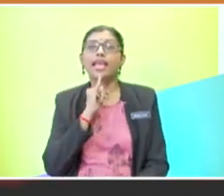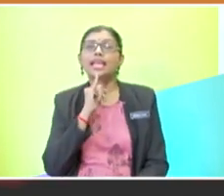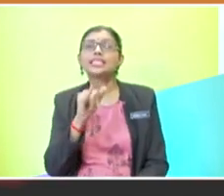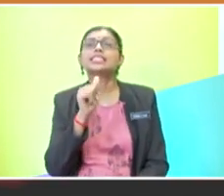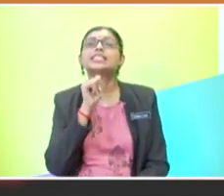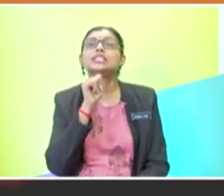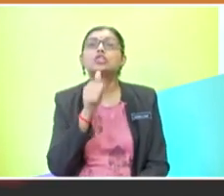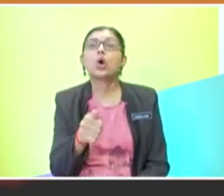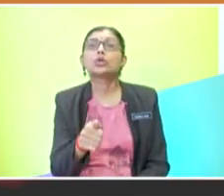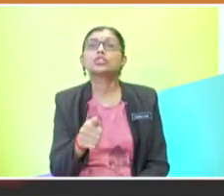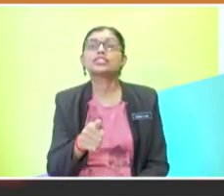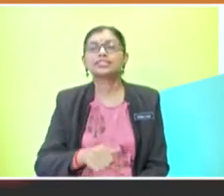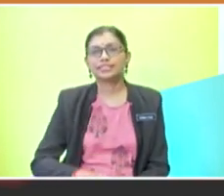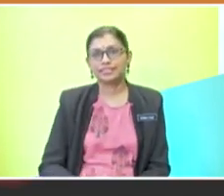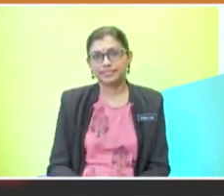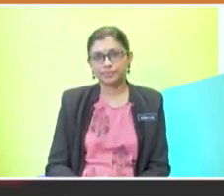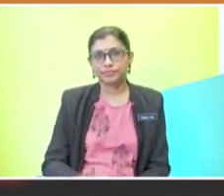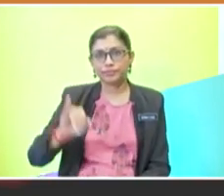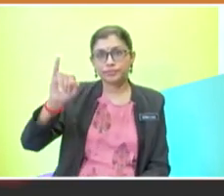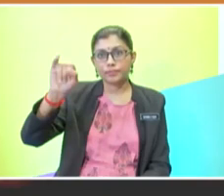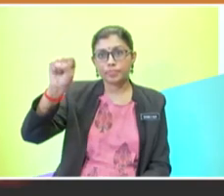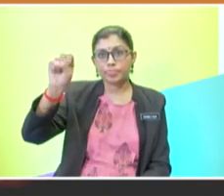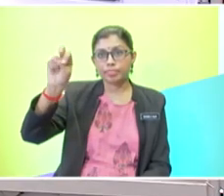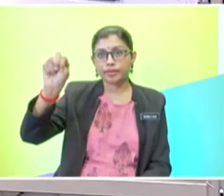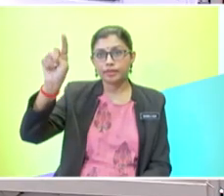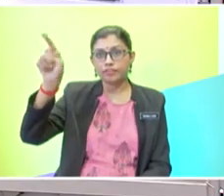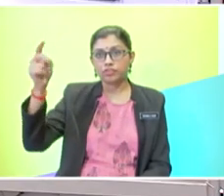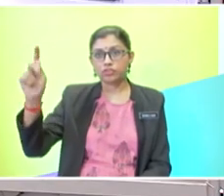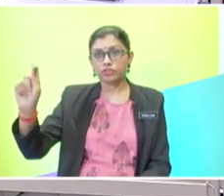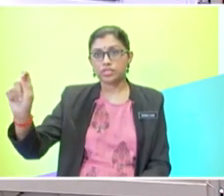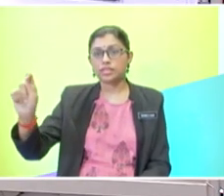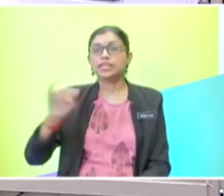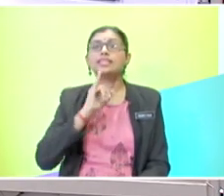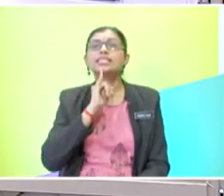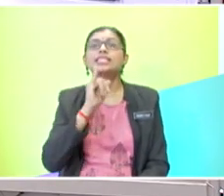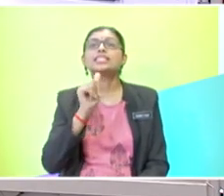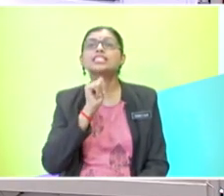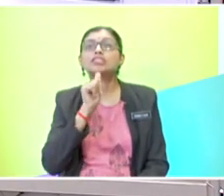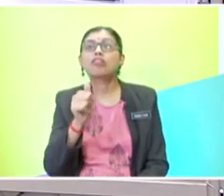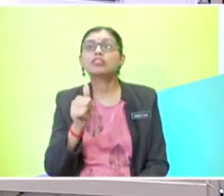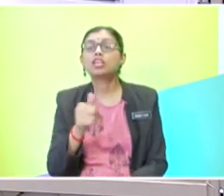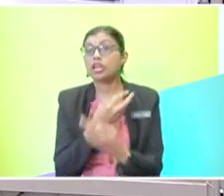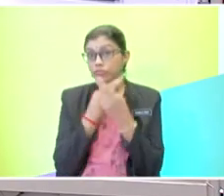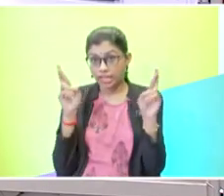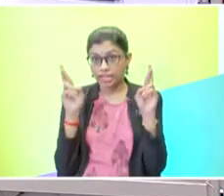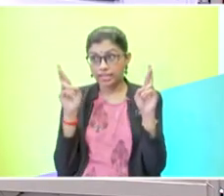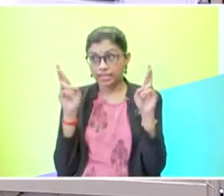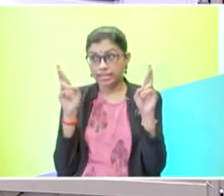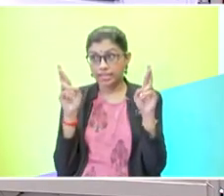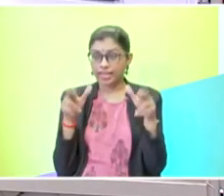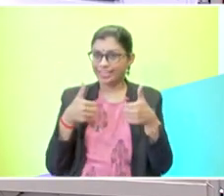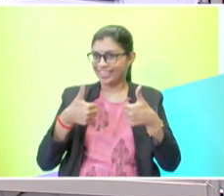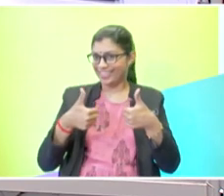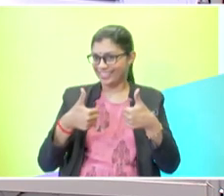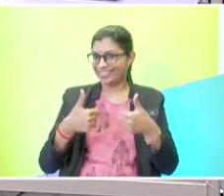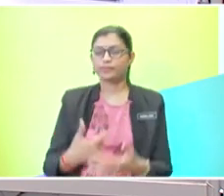no, there isn't. All right. So, are you ready for our next activity? Okay, so